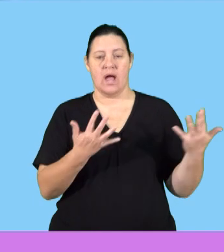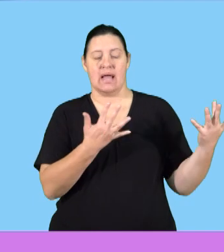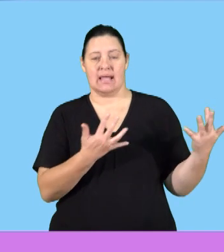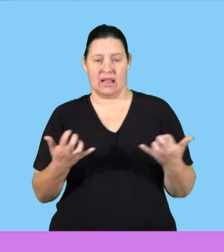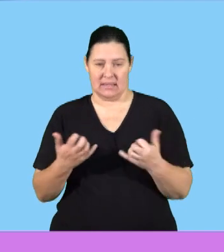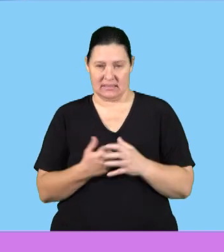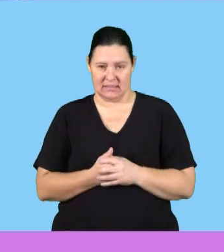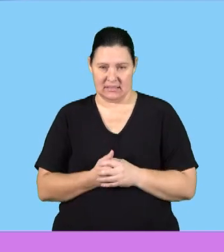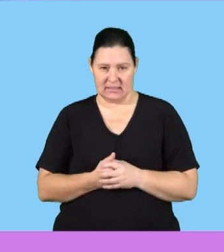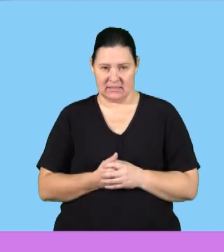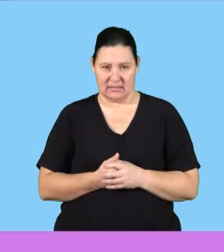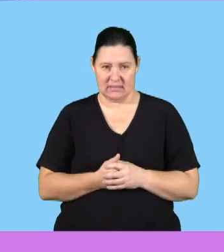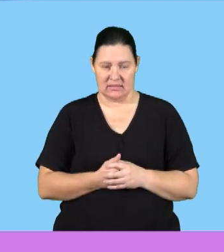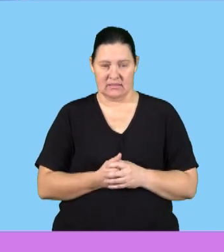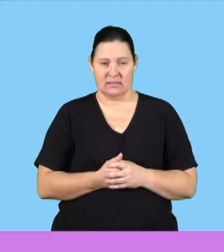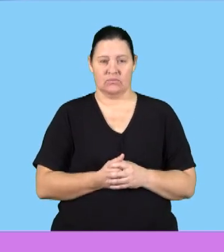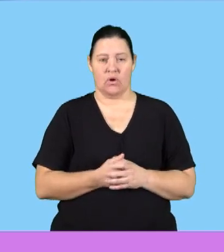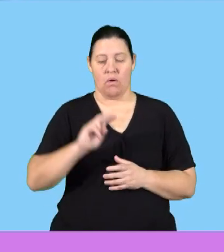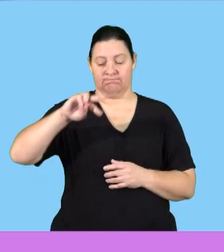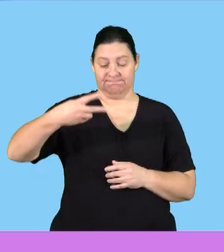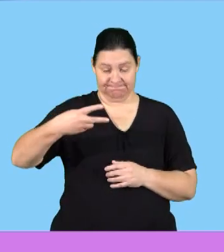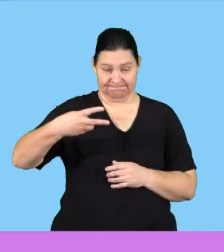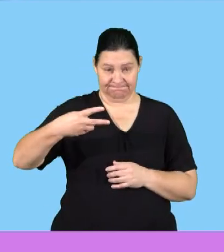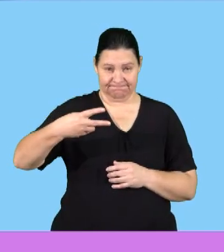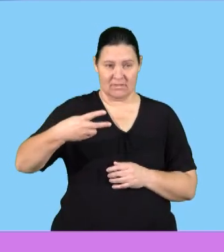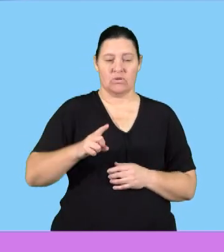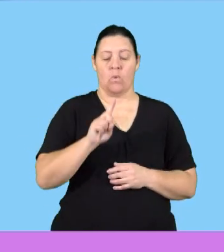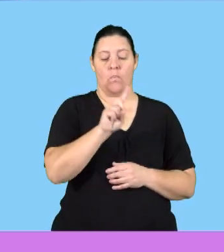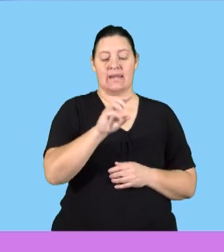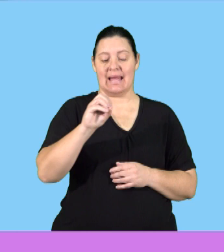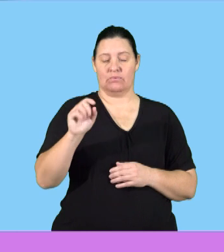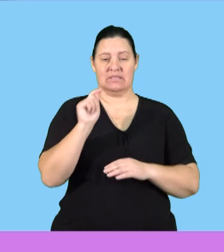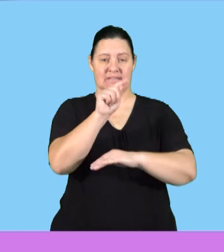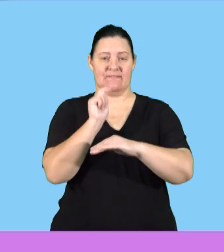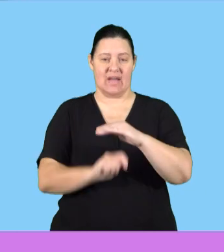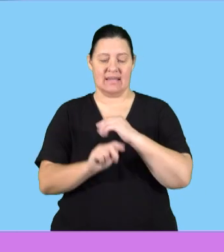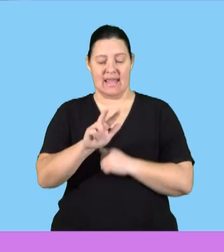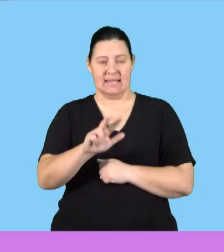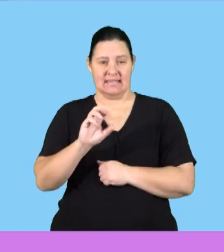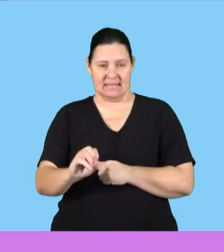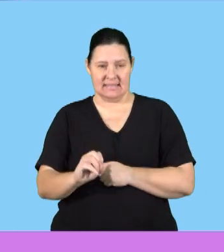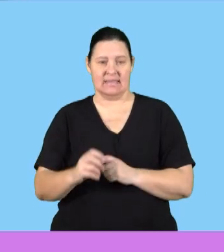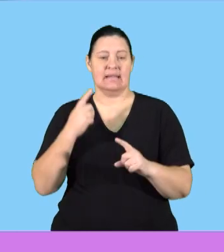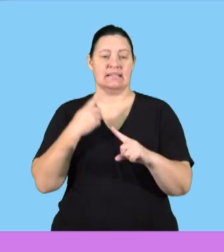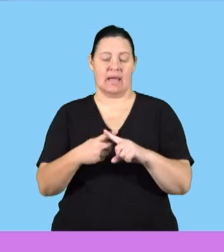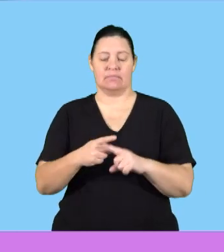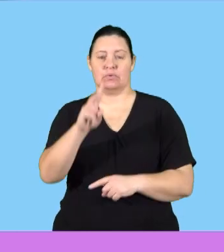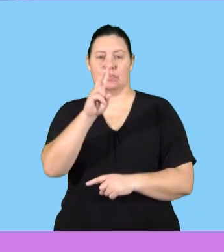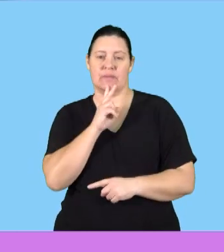to calculate. Remember, I said we swap the two values. We are going to have 100 divided by